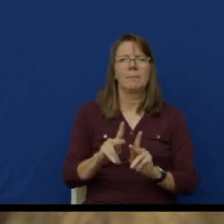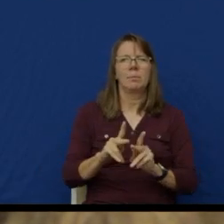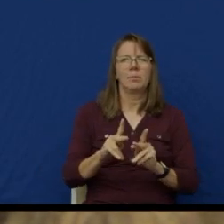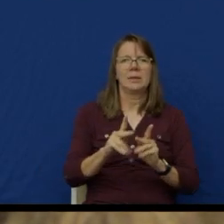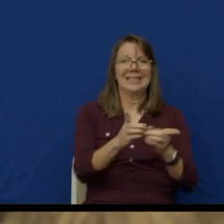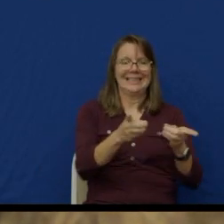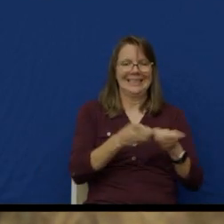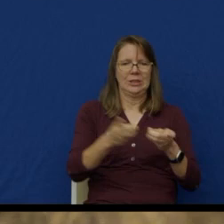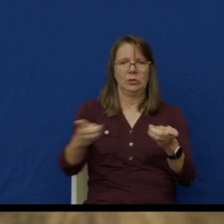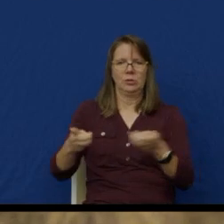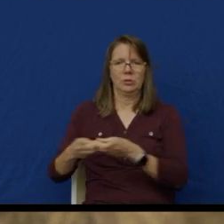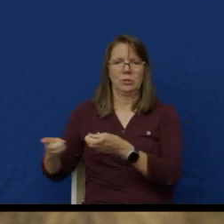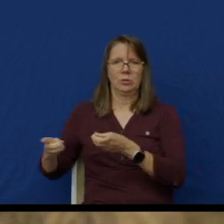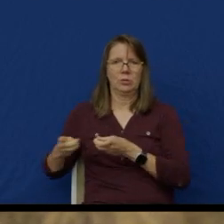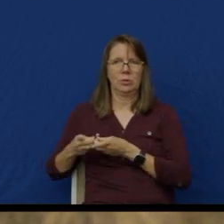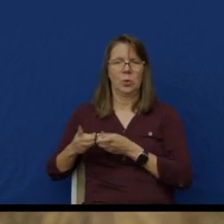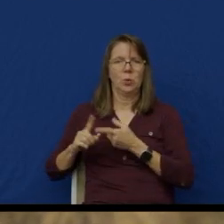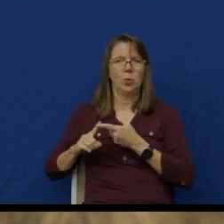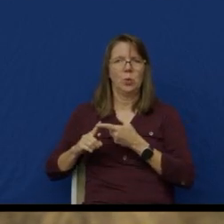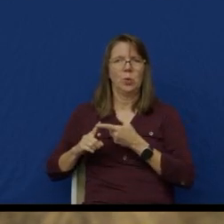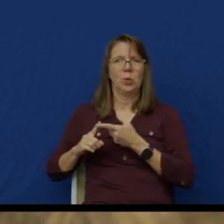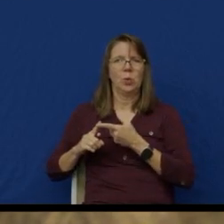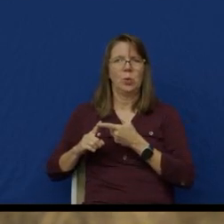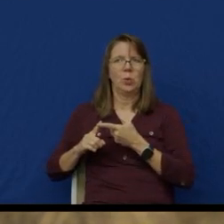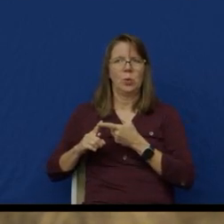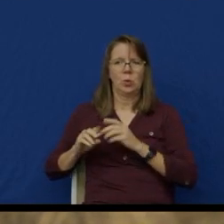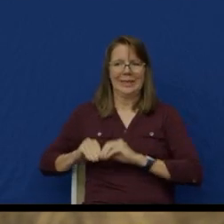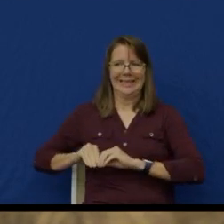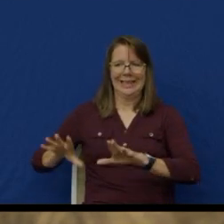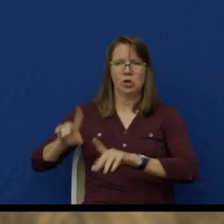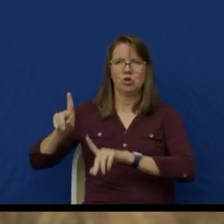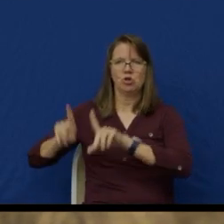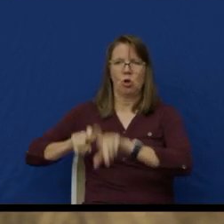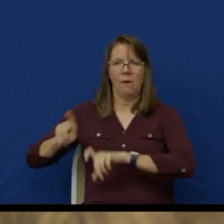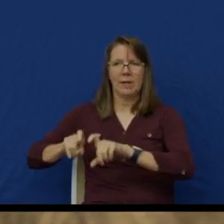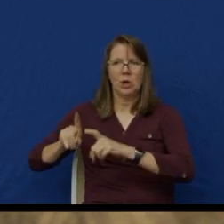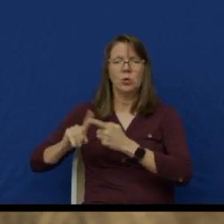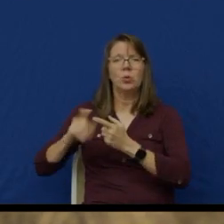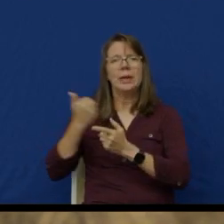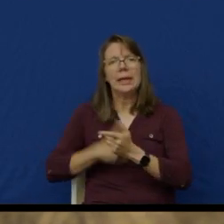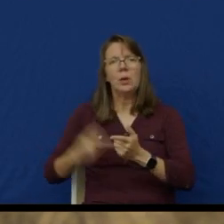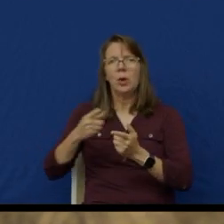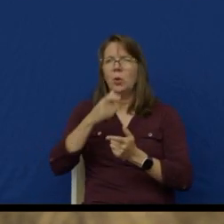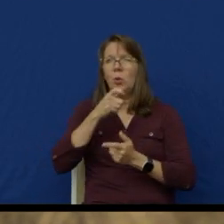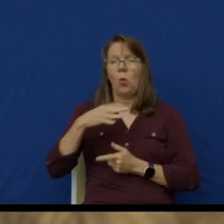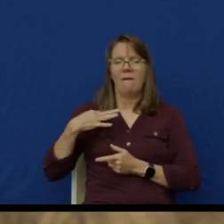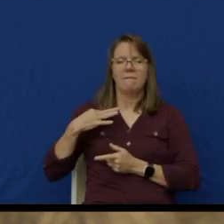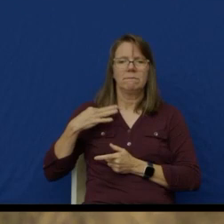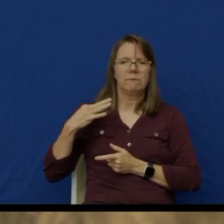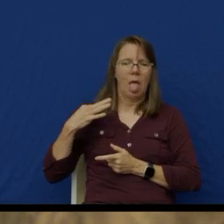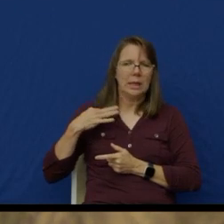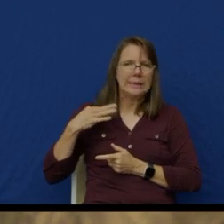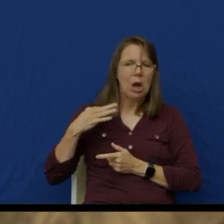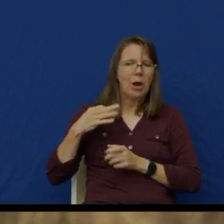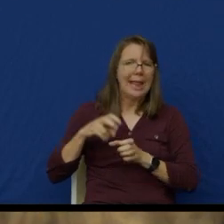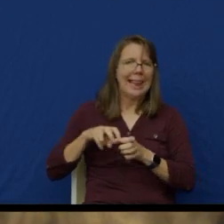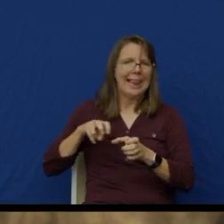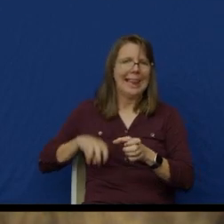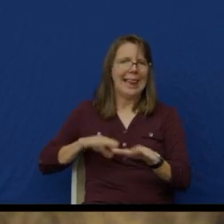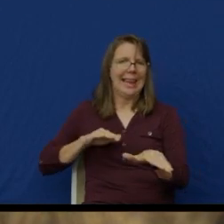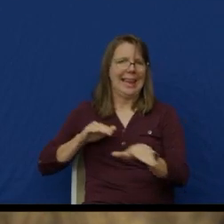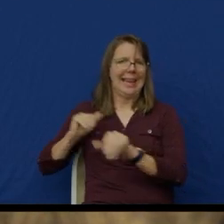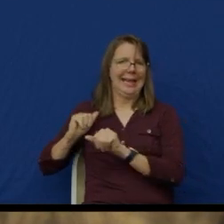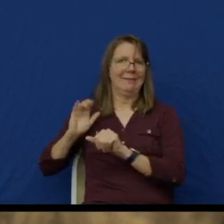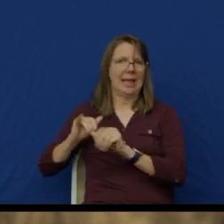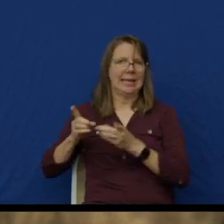districts to give a survey to anyone that voluntarily leaves the district. There's kind of two different paths for classified